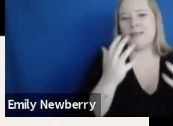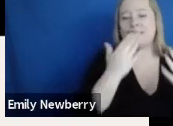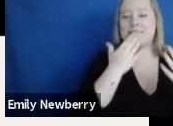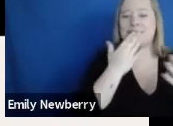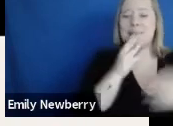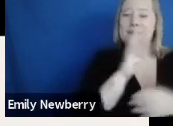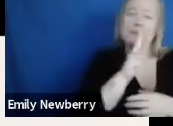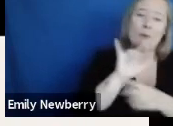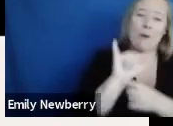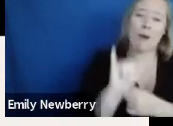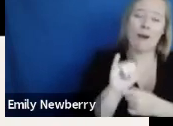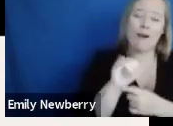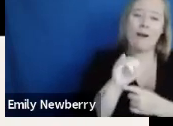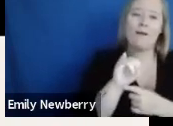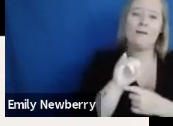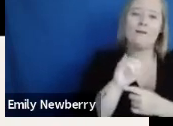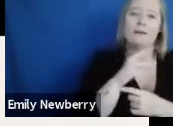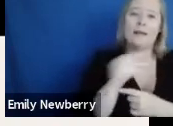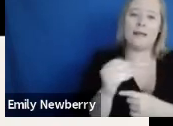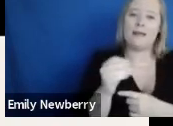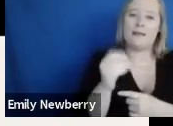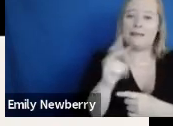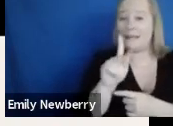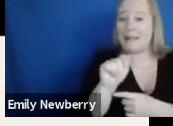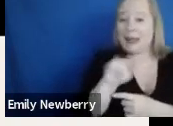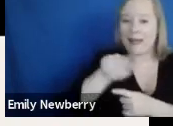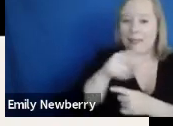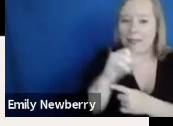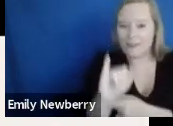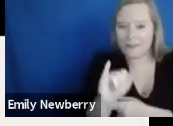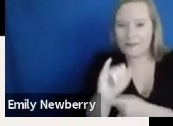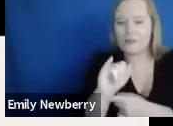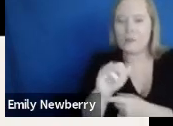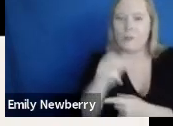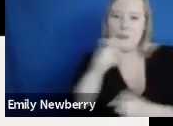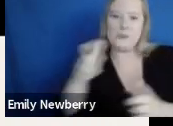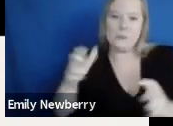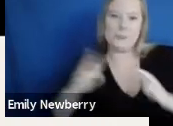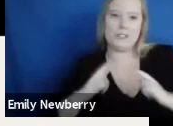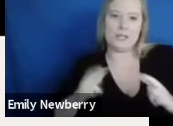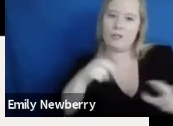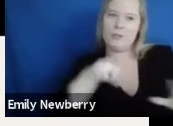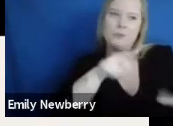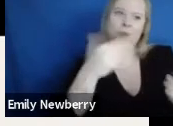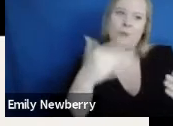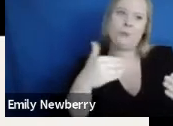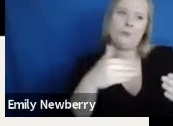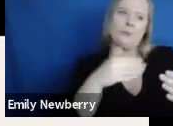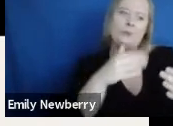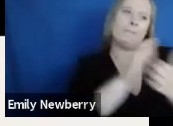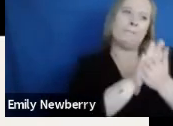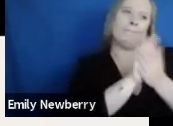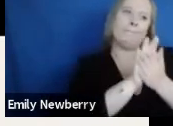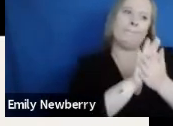and to Mark for filling the shoes of Kathy, who retired. You guys are doing a fabulous job. Thank you.